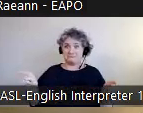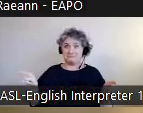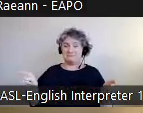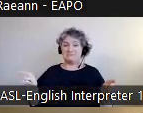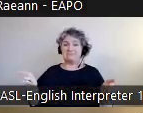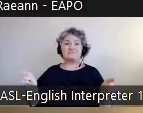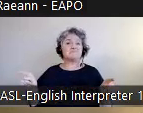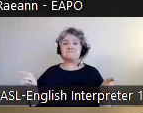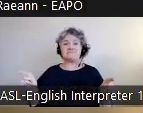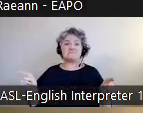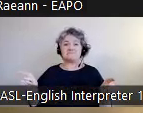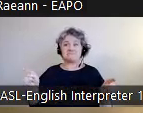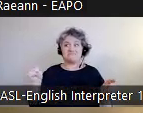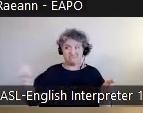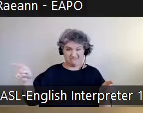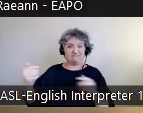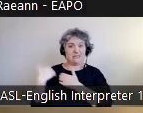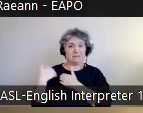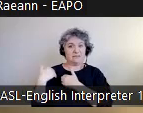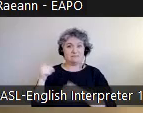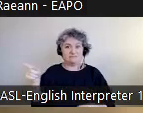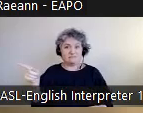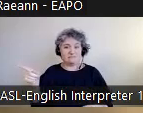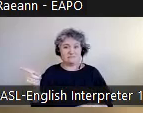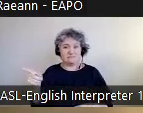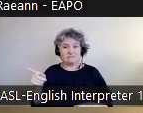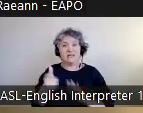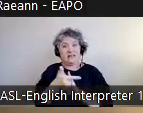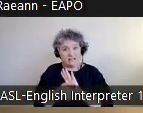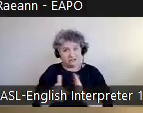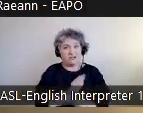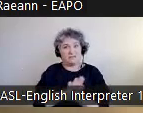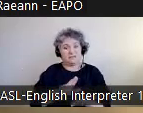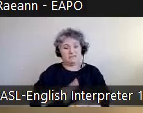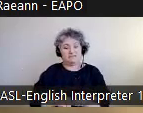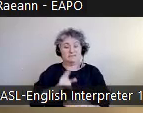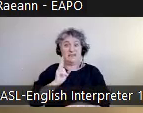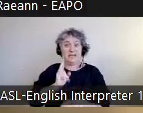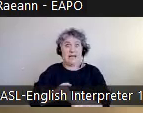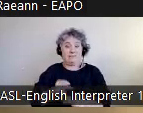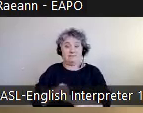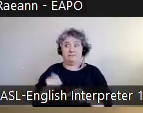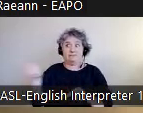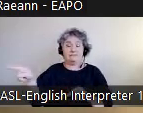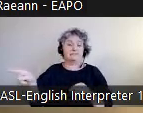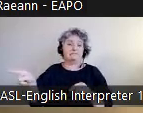to consult with family, to consult with your partners and take their input, but they get the final say. So unless there's an actual court